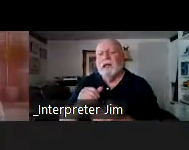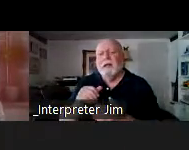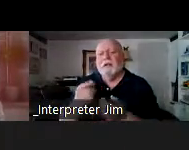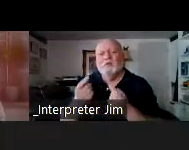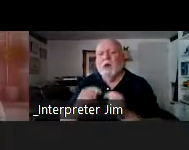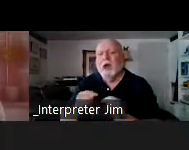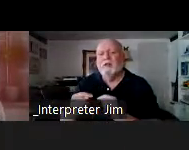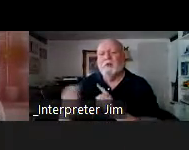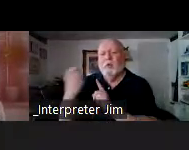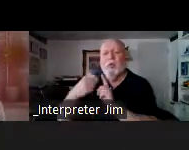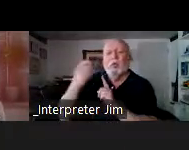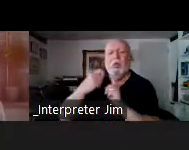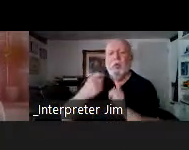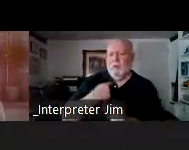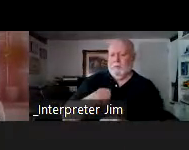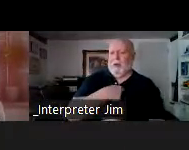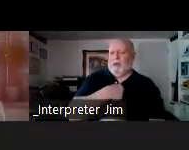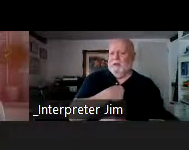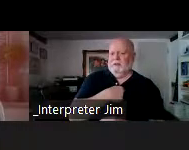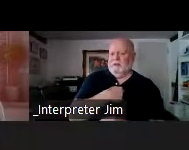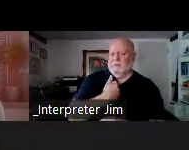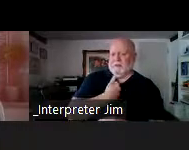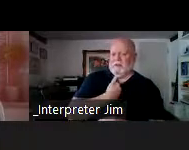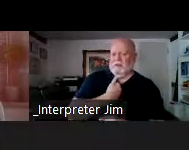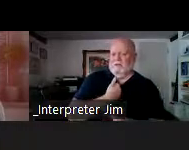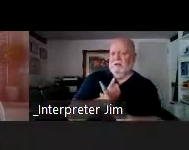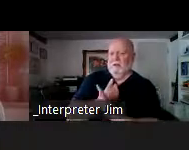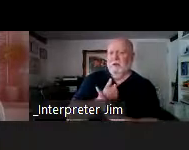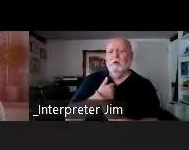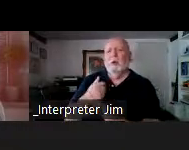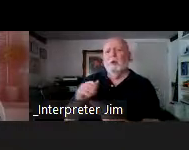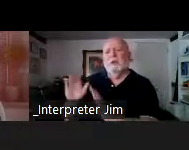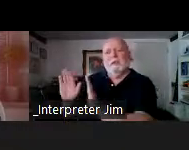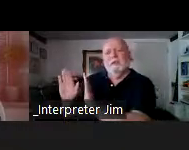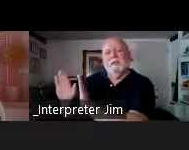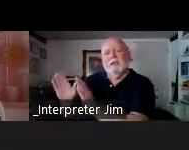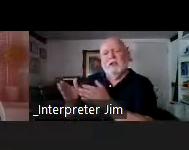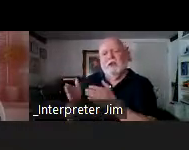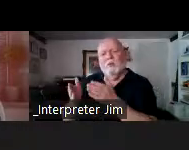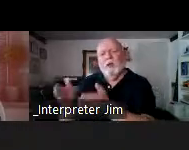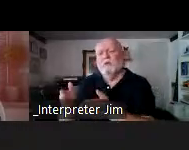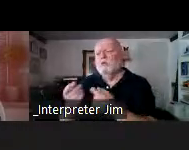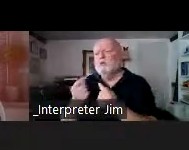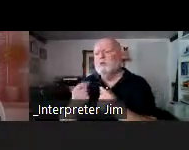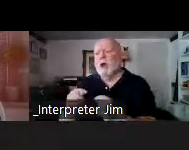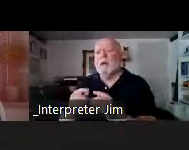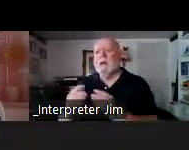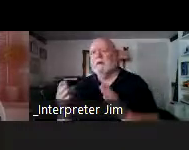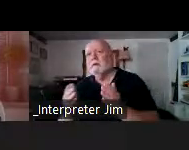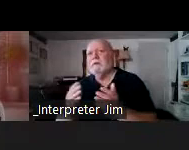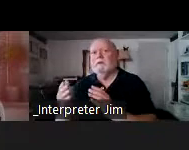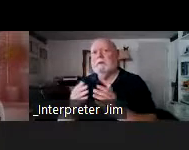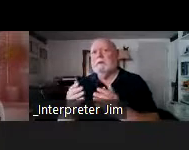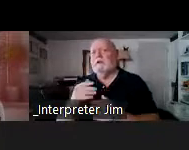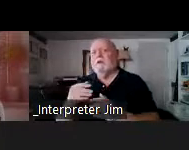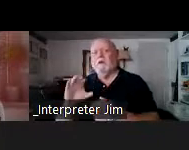it's something to walk people through, and really understanding, using motivational interviewing, developing discrepancy between the pleasure